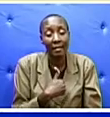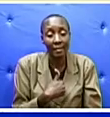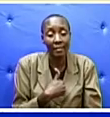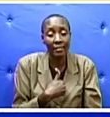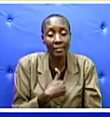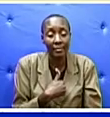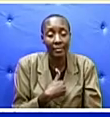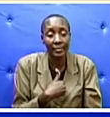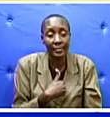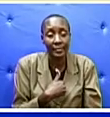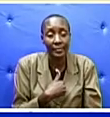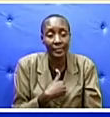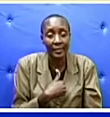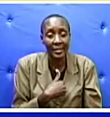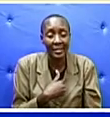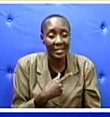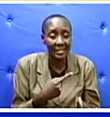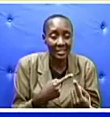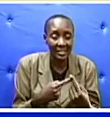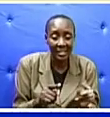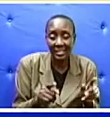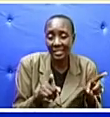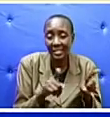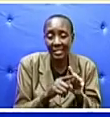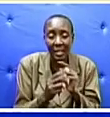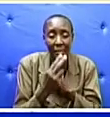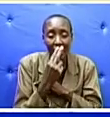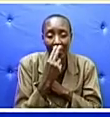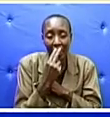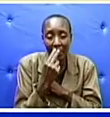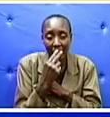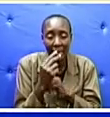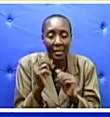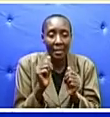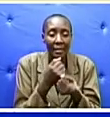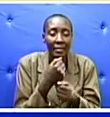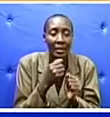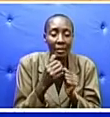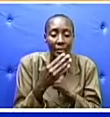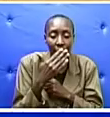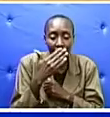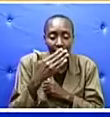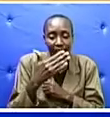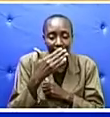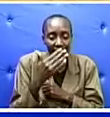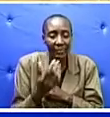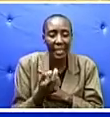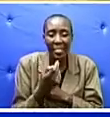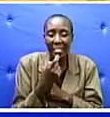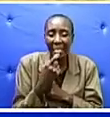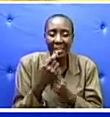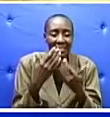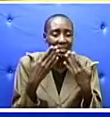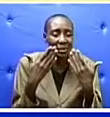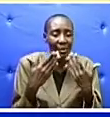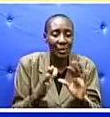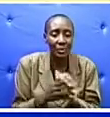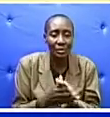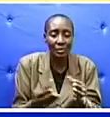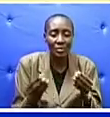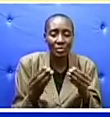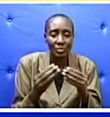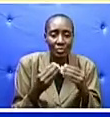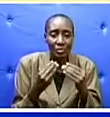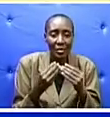started like a flu. And then I couldn't smell like anything. I couldn't taste anything. Like, it could give me chili